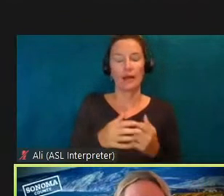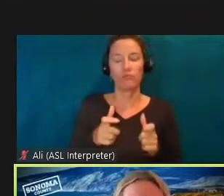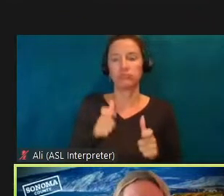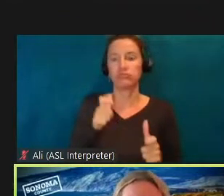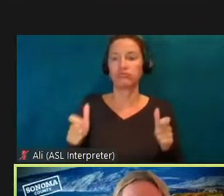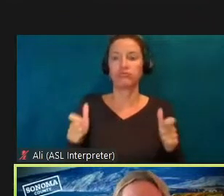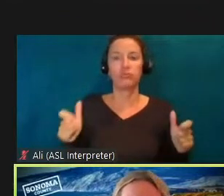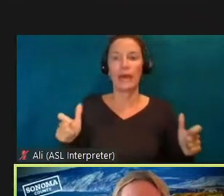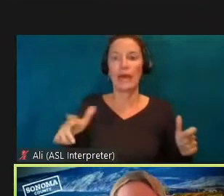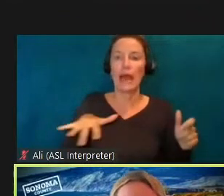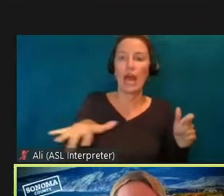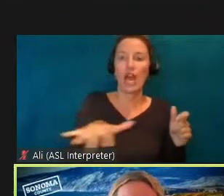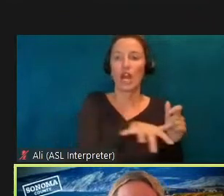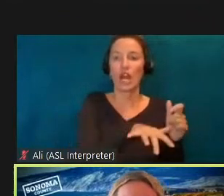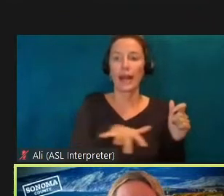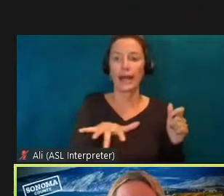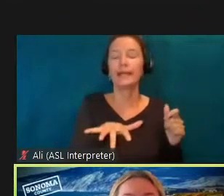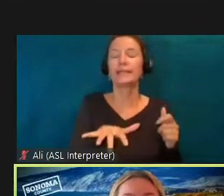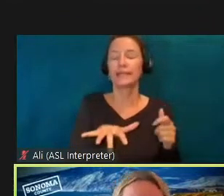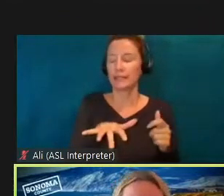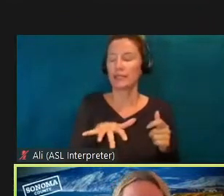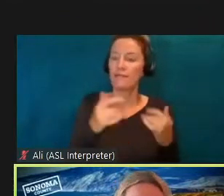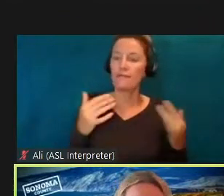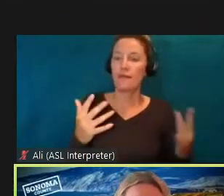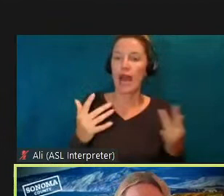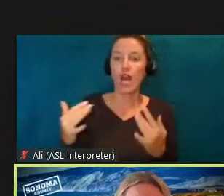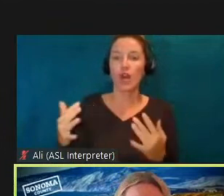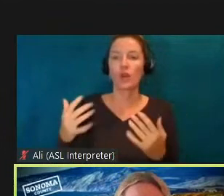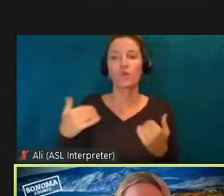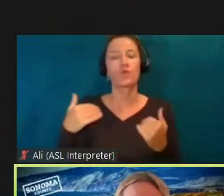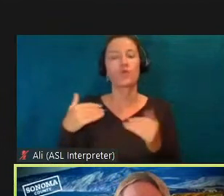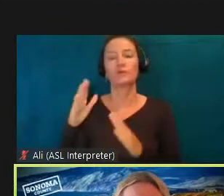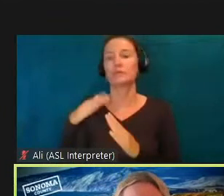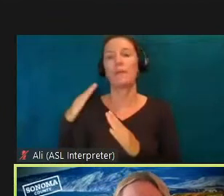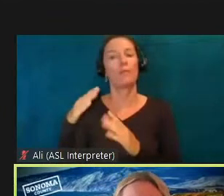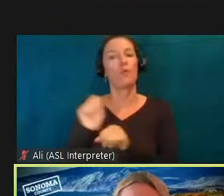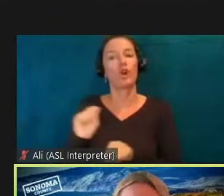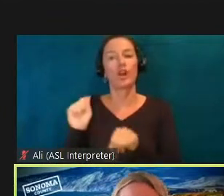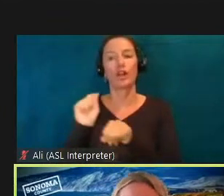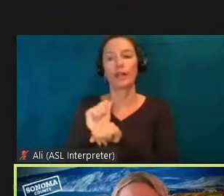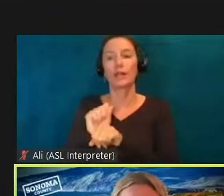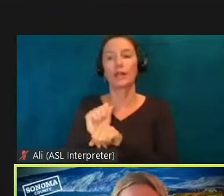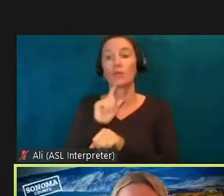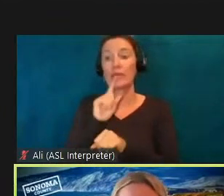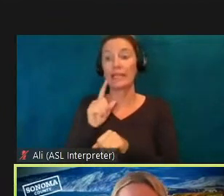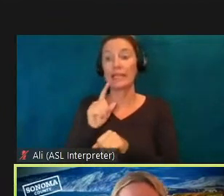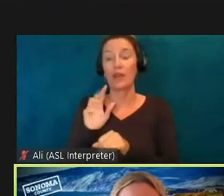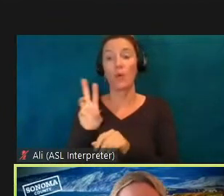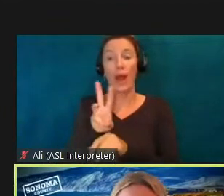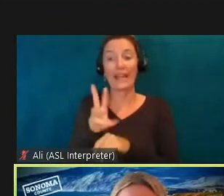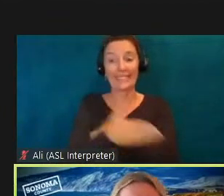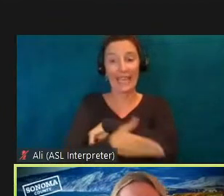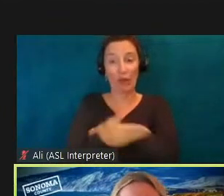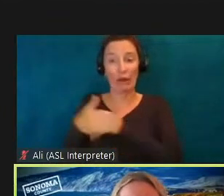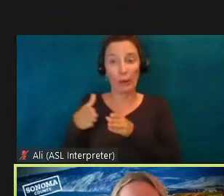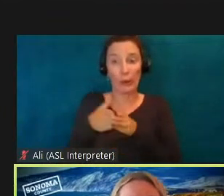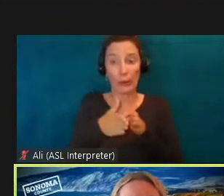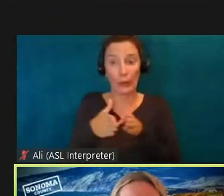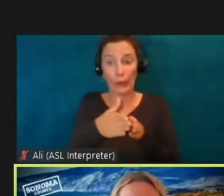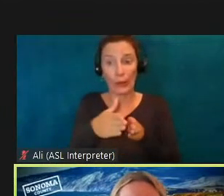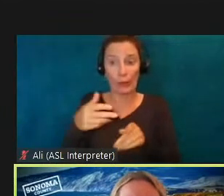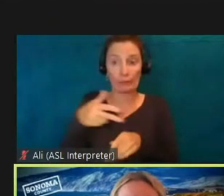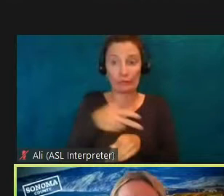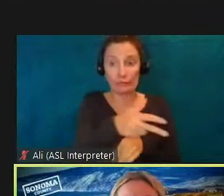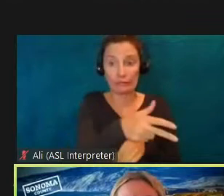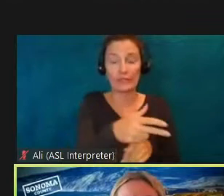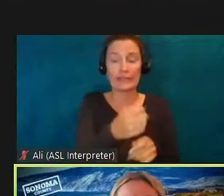fire at the same time, they have made extremely bold stands at some of our narrow winding roads in West County, saved homes and barns, and